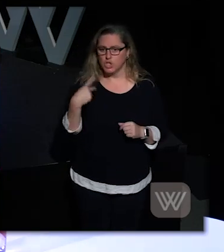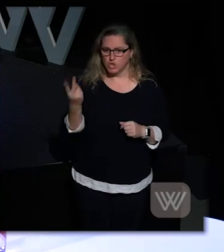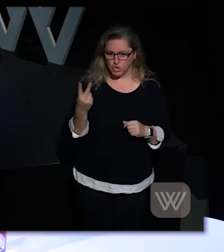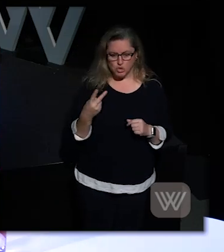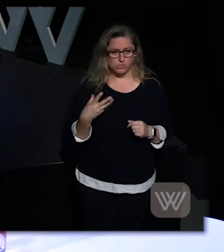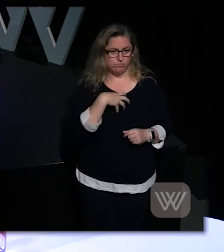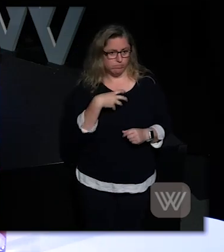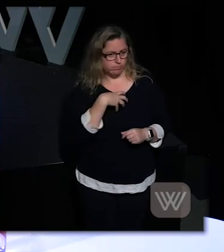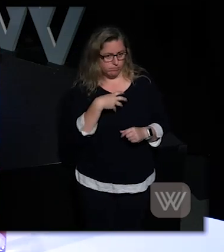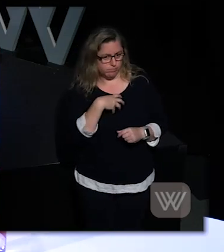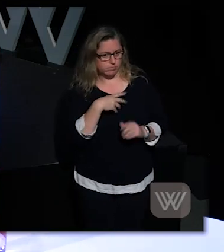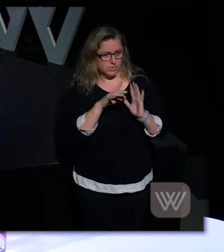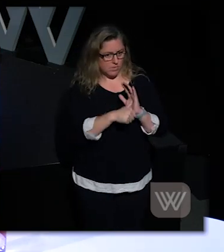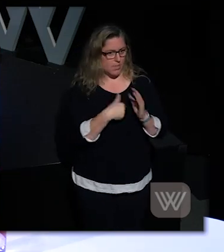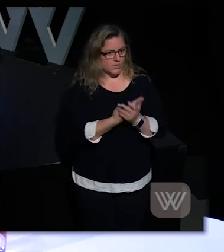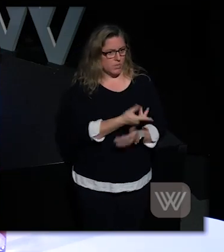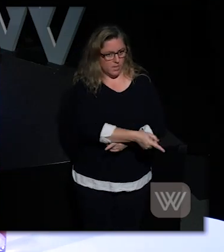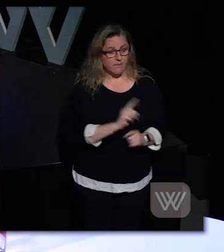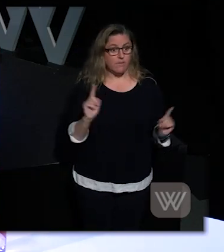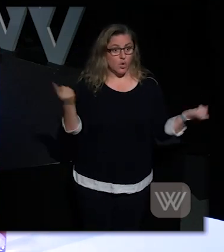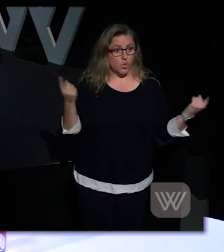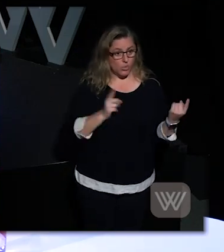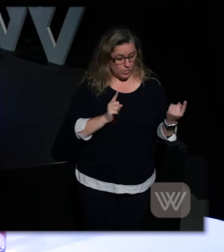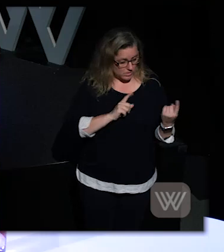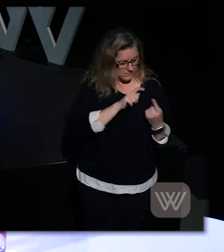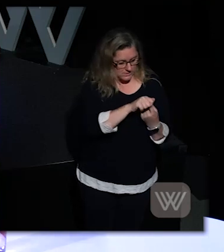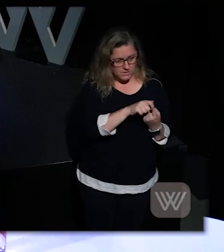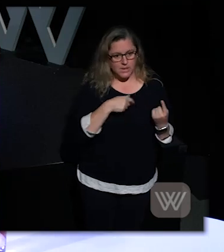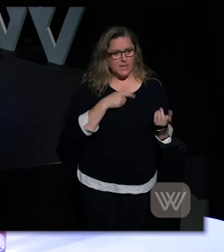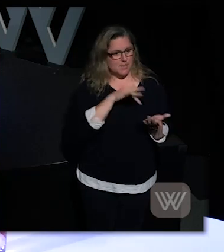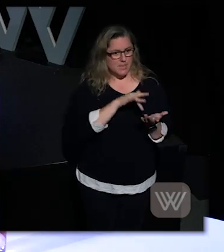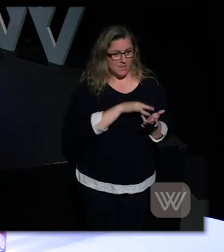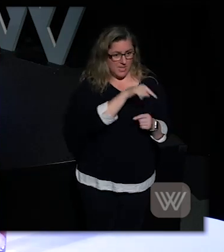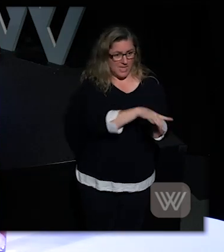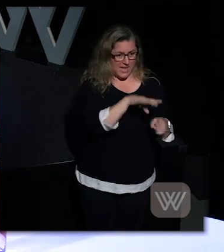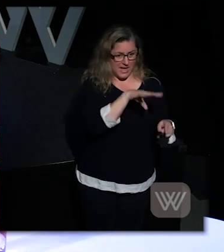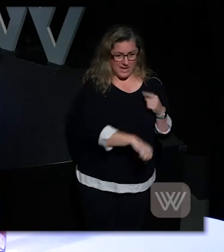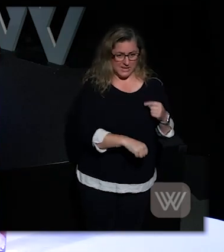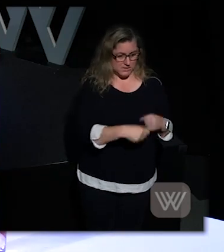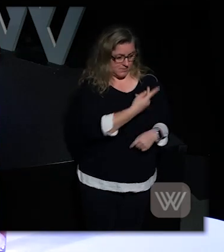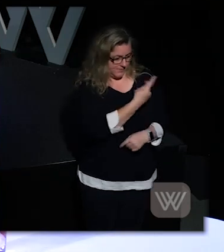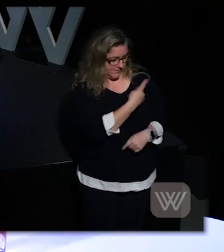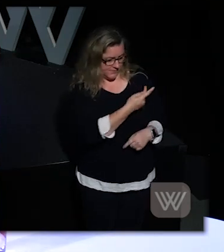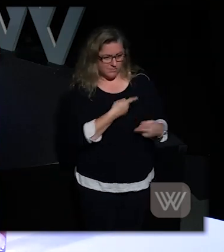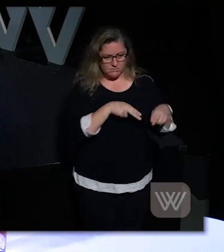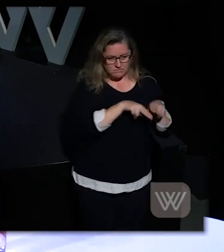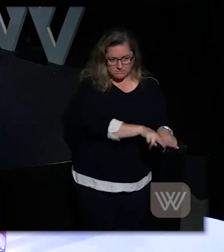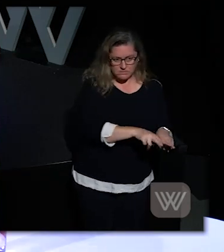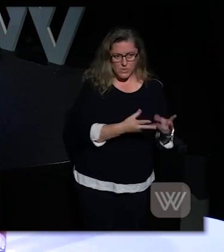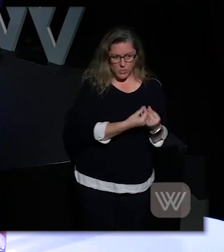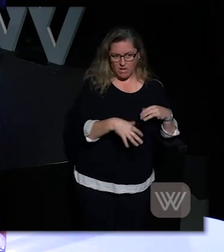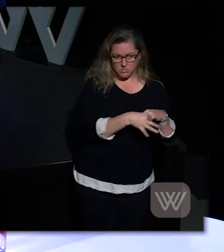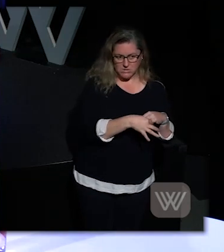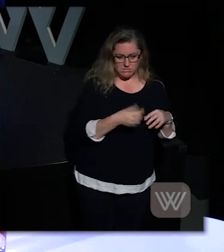frightening moments in all of that. The first one was that in the middle of all this hatred, my husband and I were lying in bed. It was probably about 11 o'clock